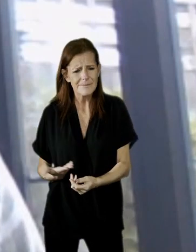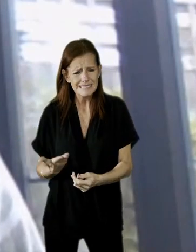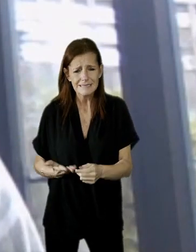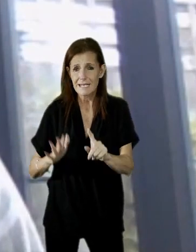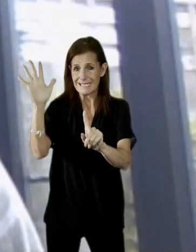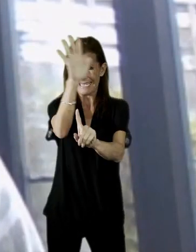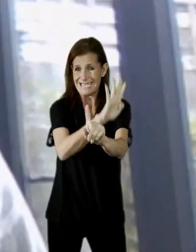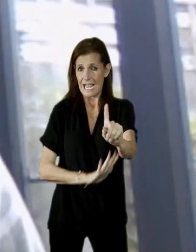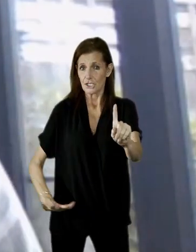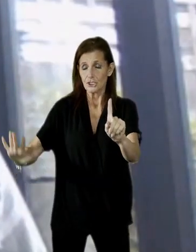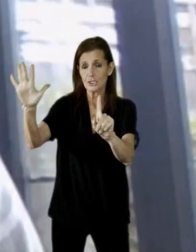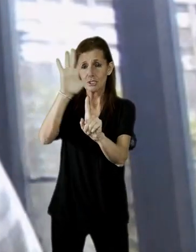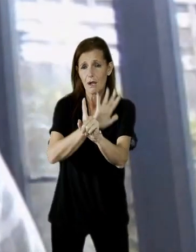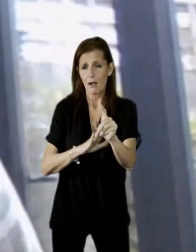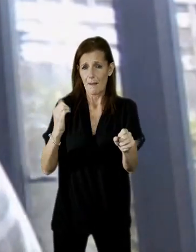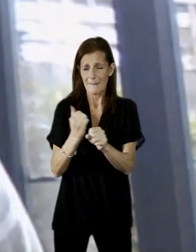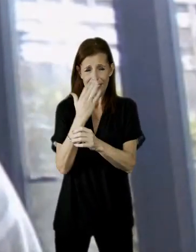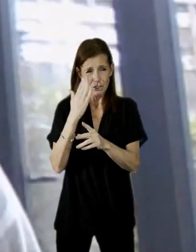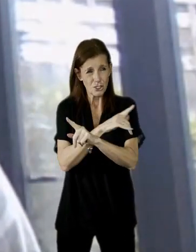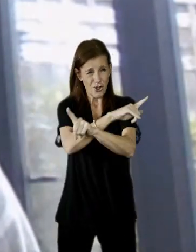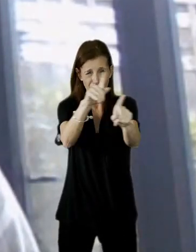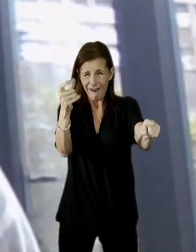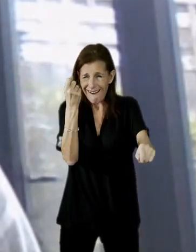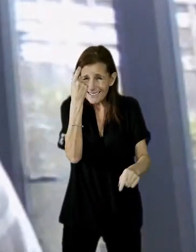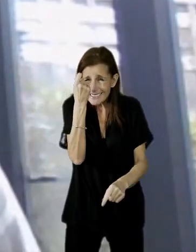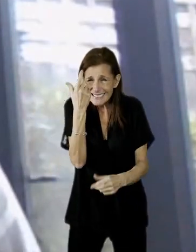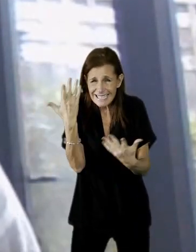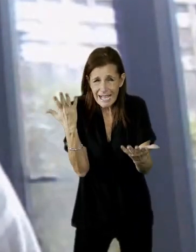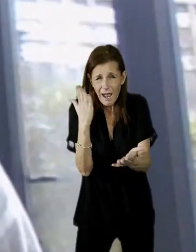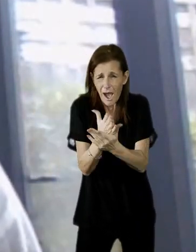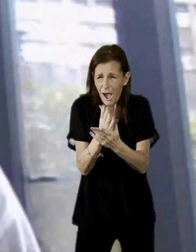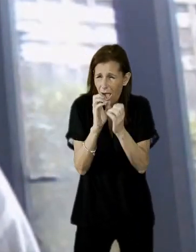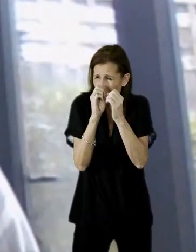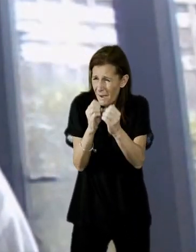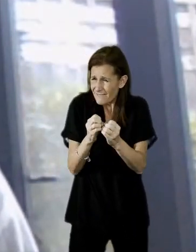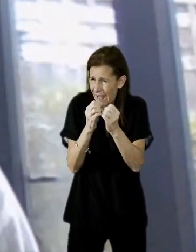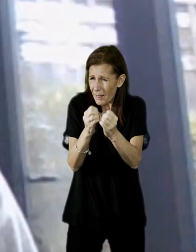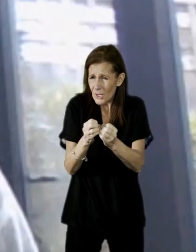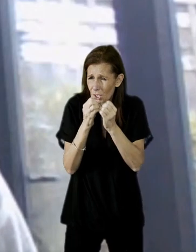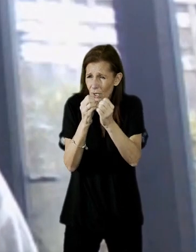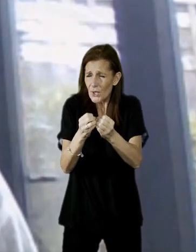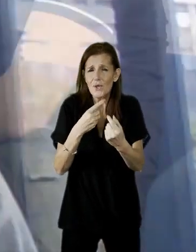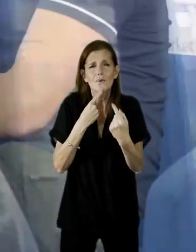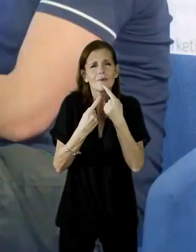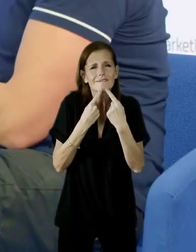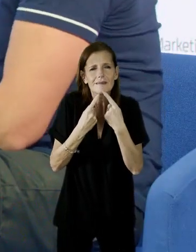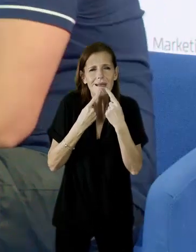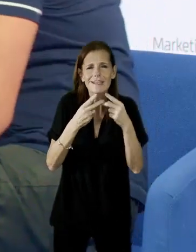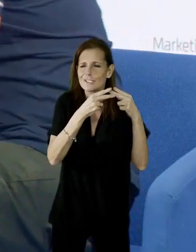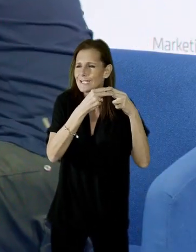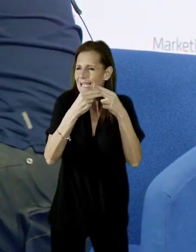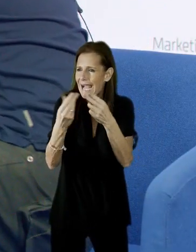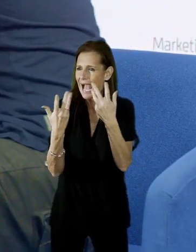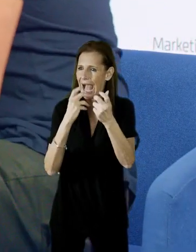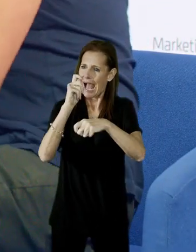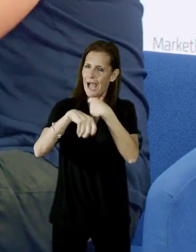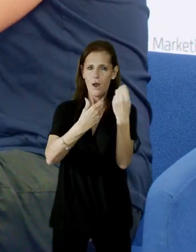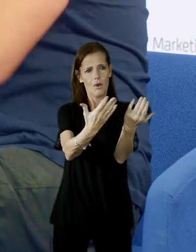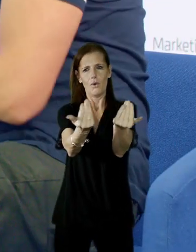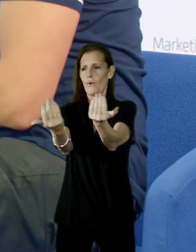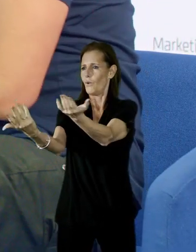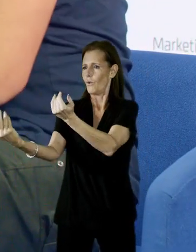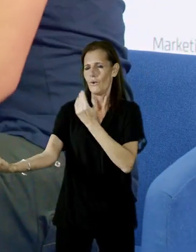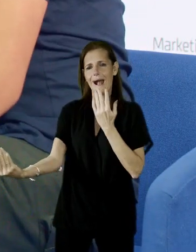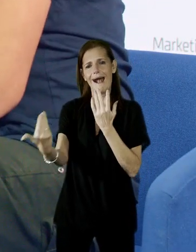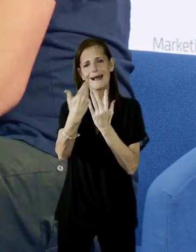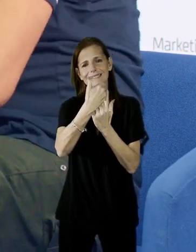of this market and give them lots of guidance and advice on how to be more welcoming and accessible. Indeed. I mean, like you